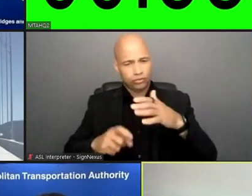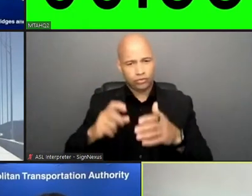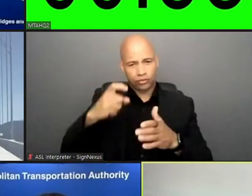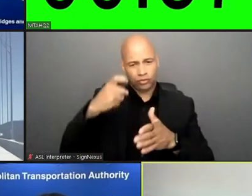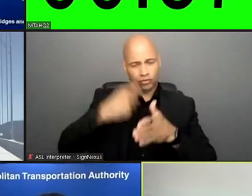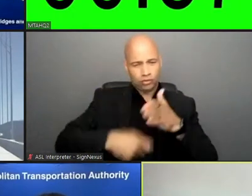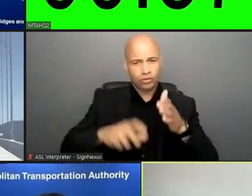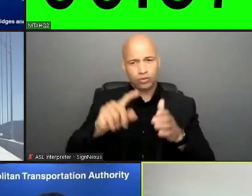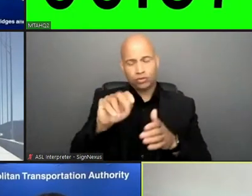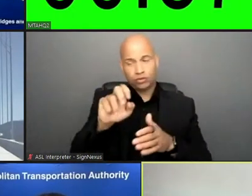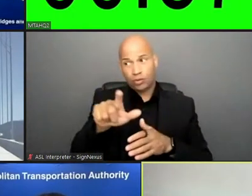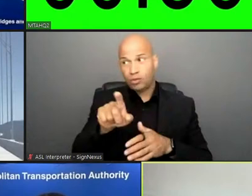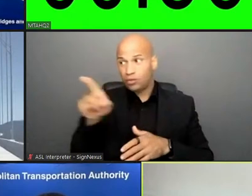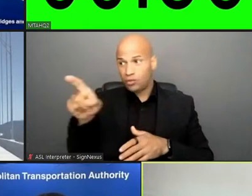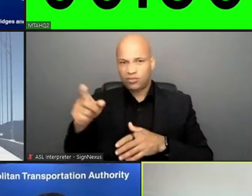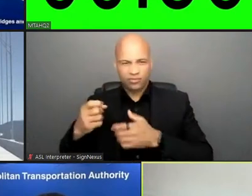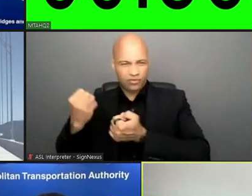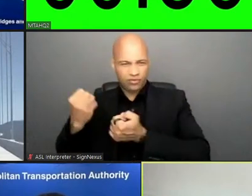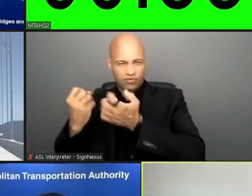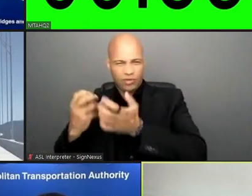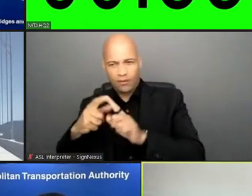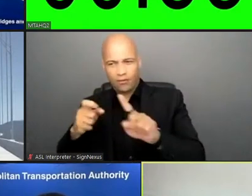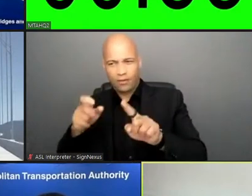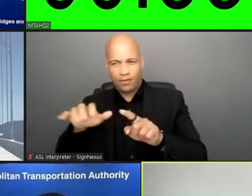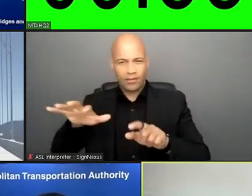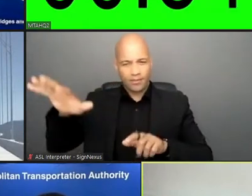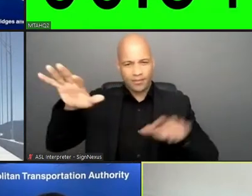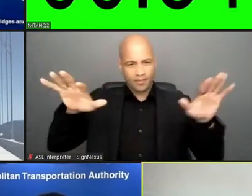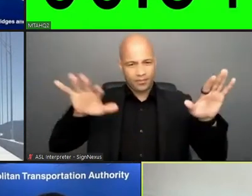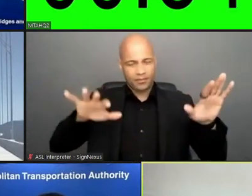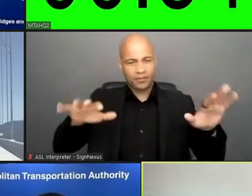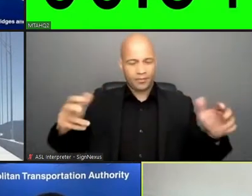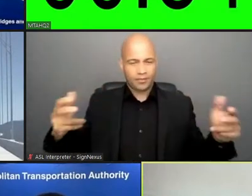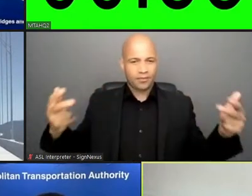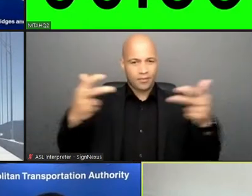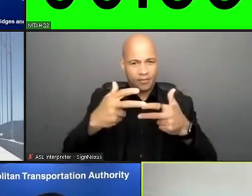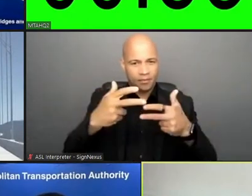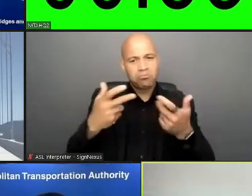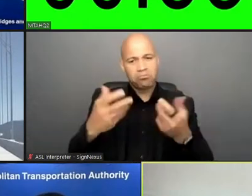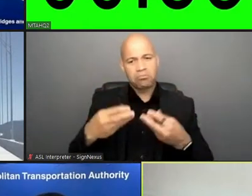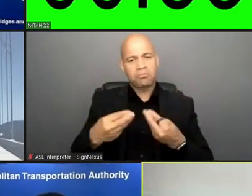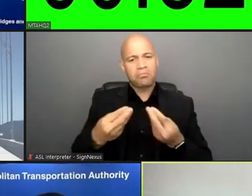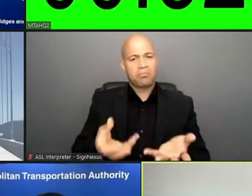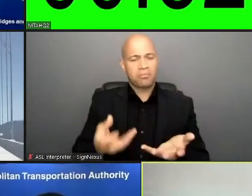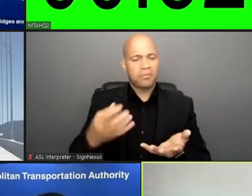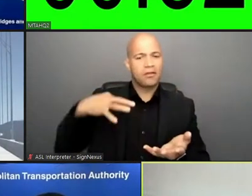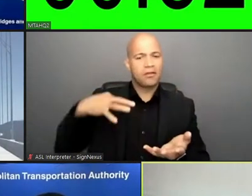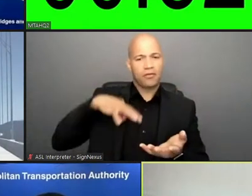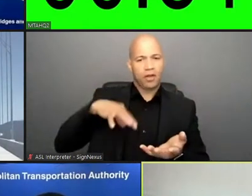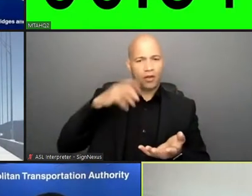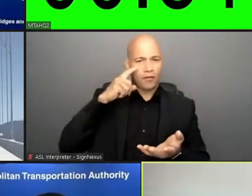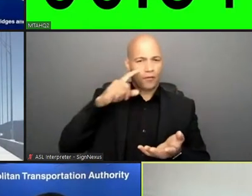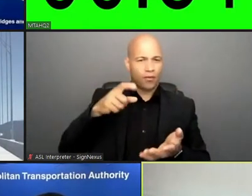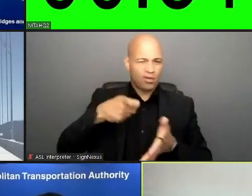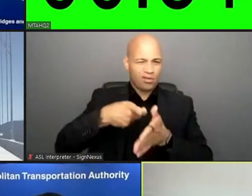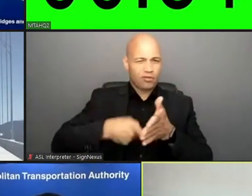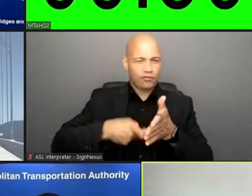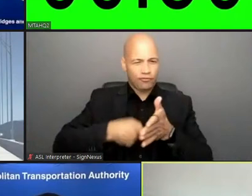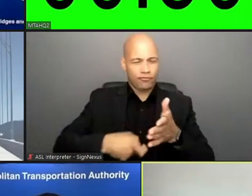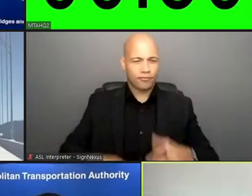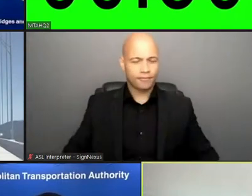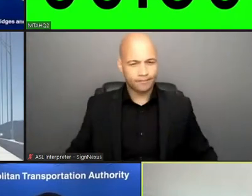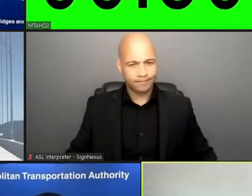boroughs and the New York New Jersey Connecticut suburbs should receive a credit uh on their congestion pricing fees